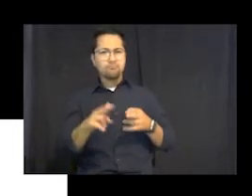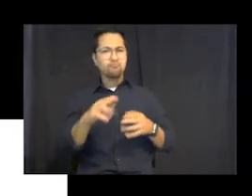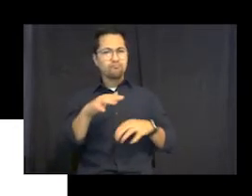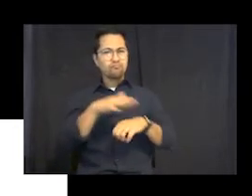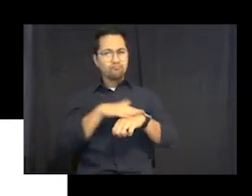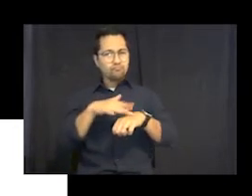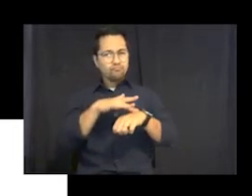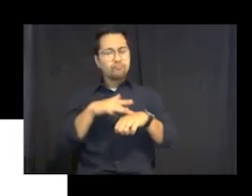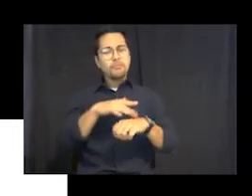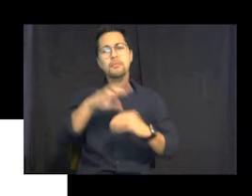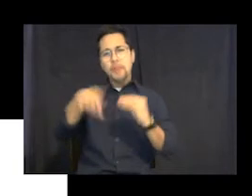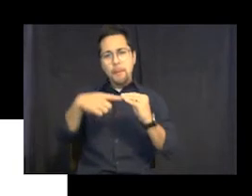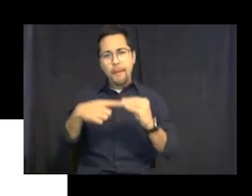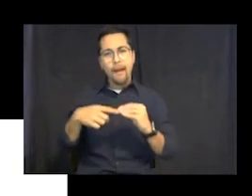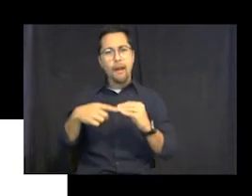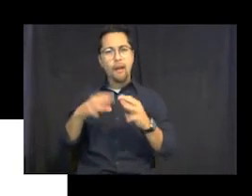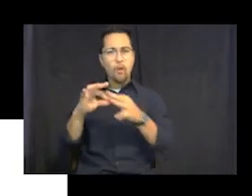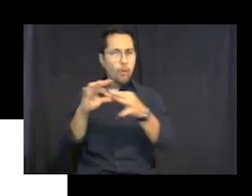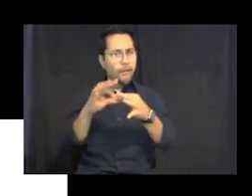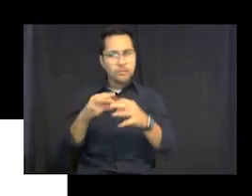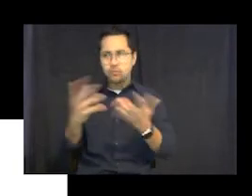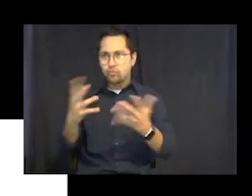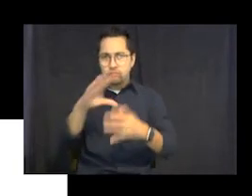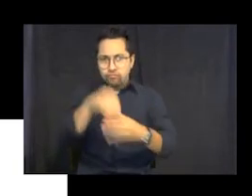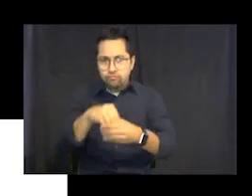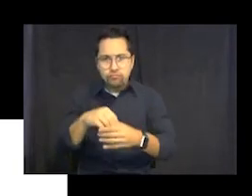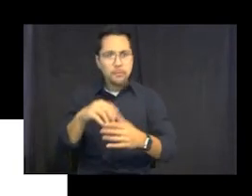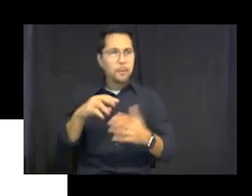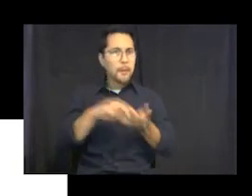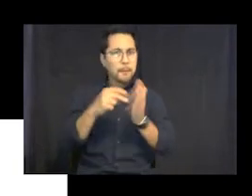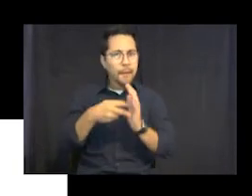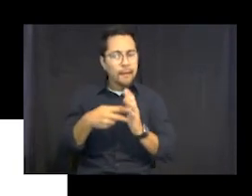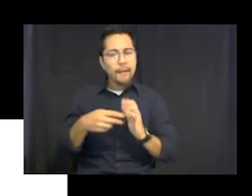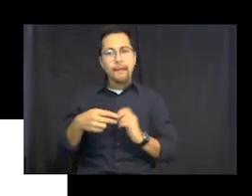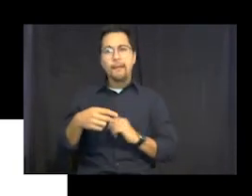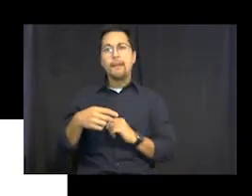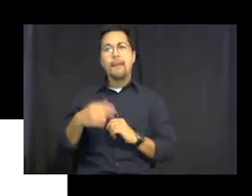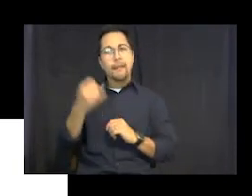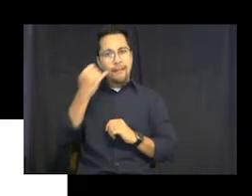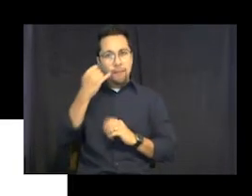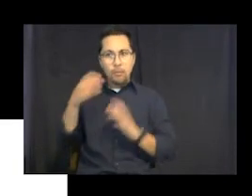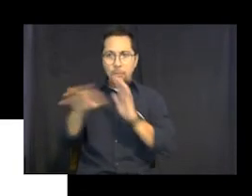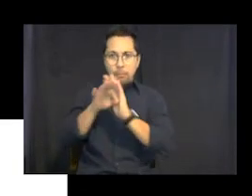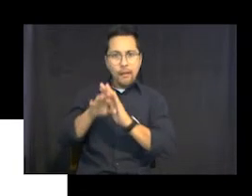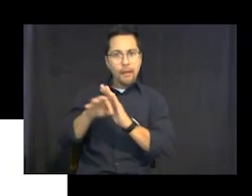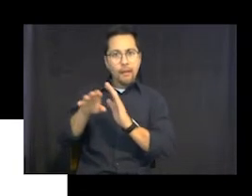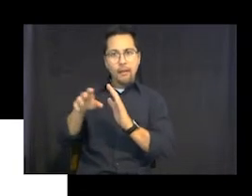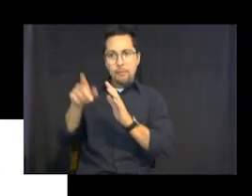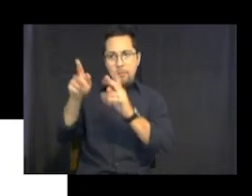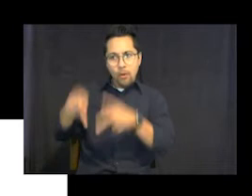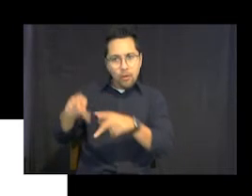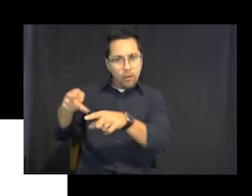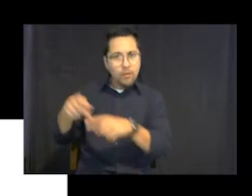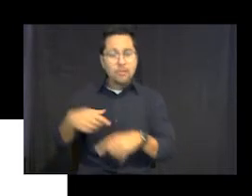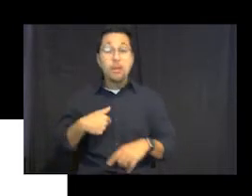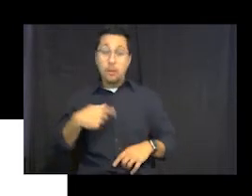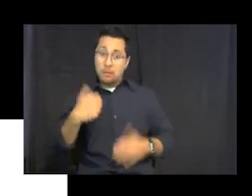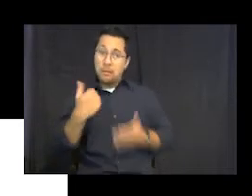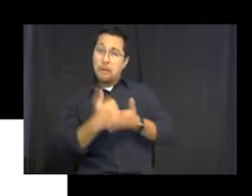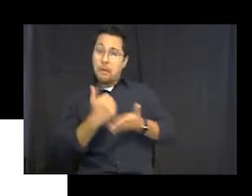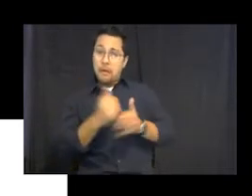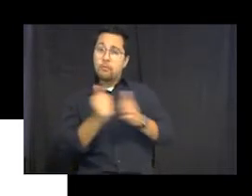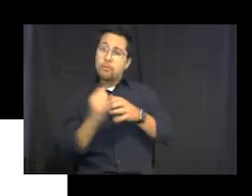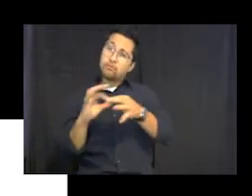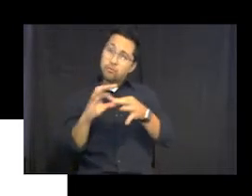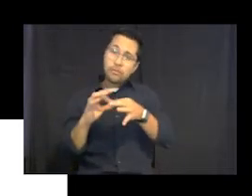waiver support coordination and basically what it entails and how your waiver support coordinator is selected. Now, not only do we assist with